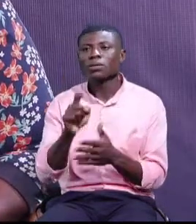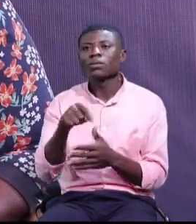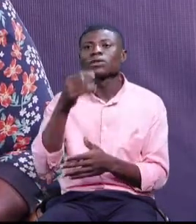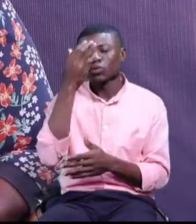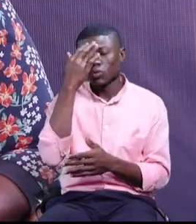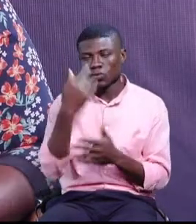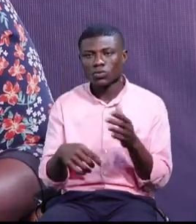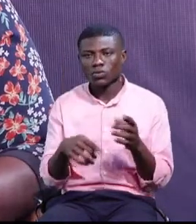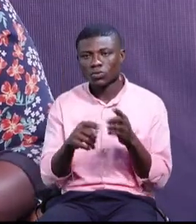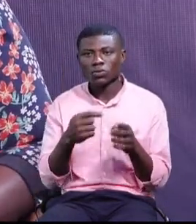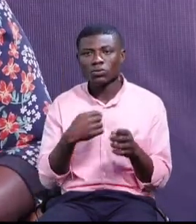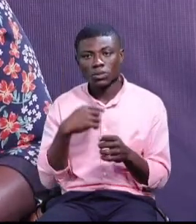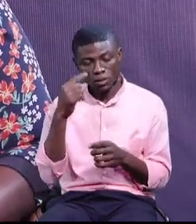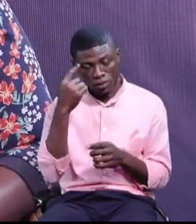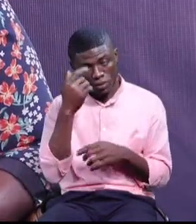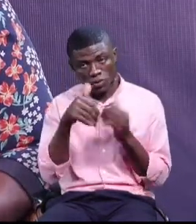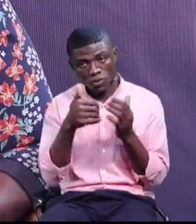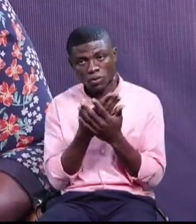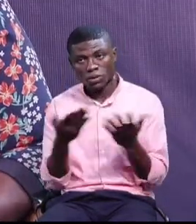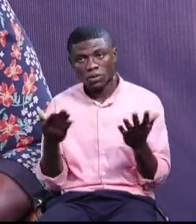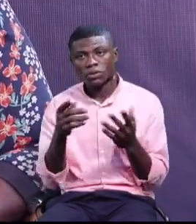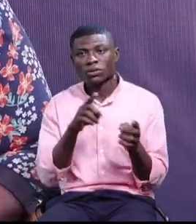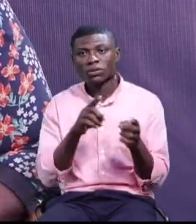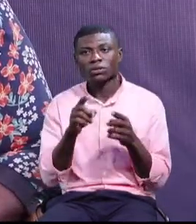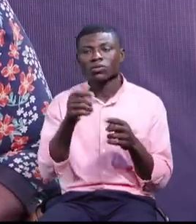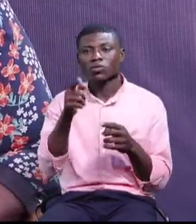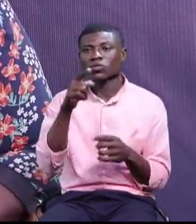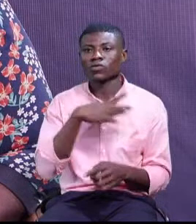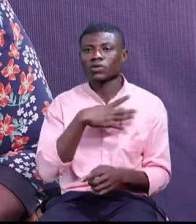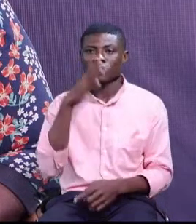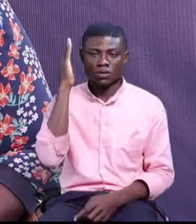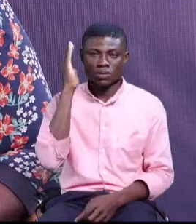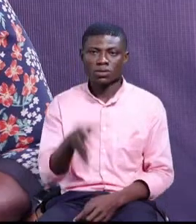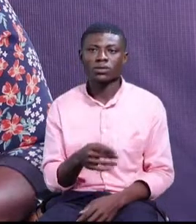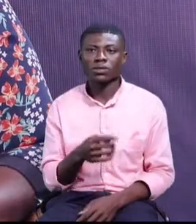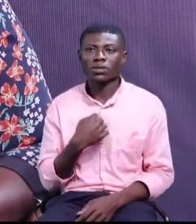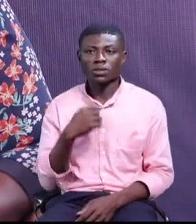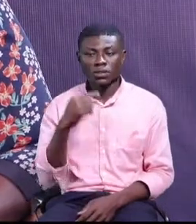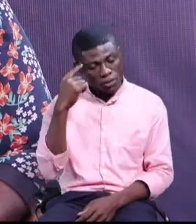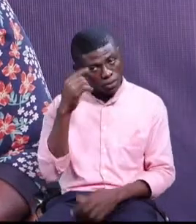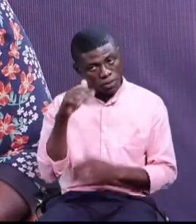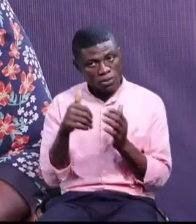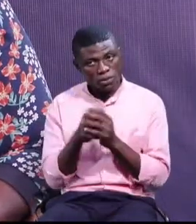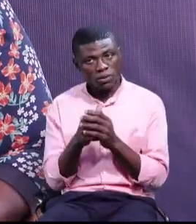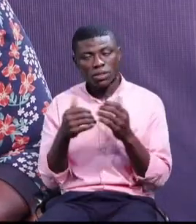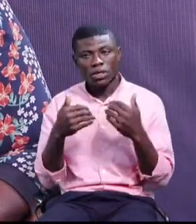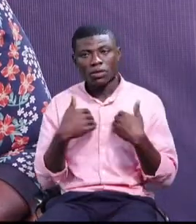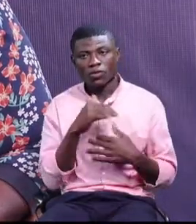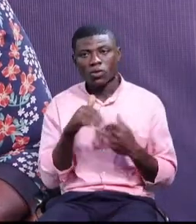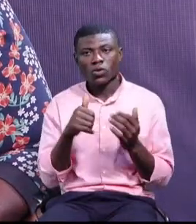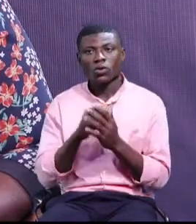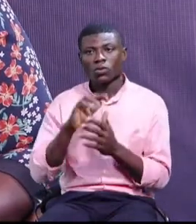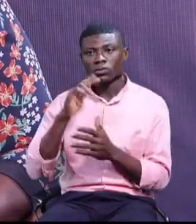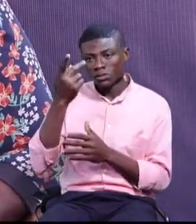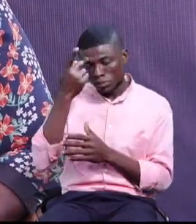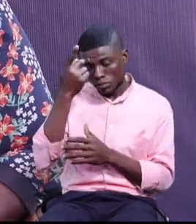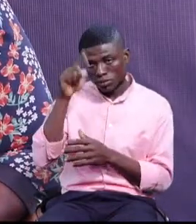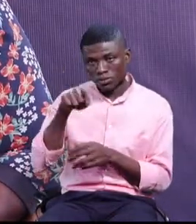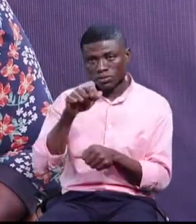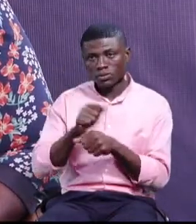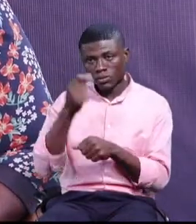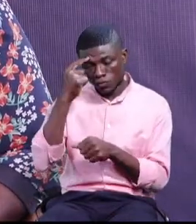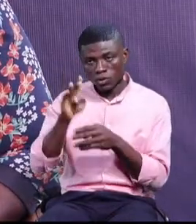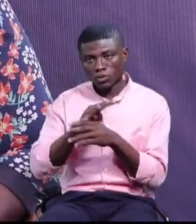do. So I think when you do all this, you'll be fine. I think we have a stable political climate for businesses